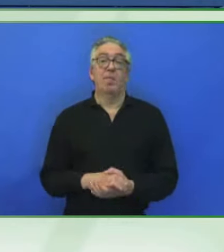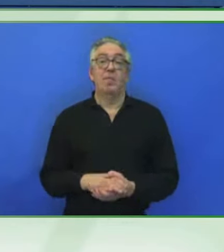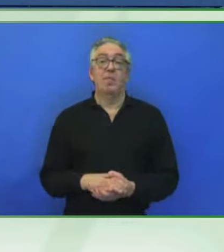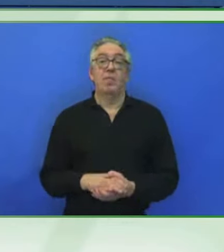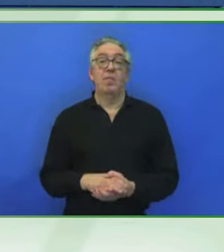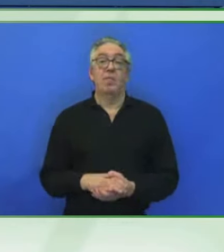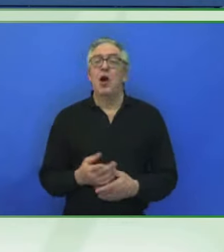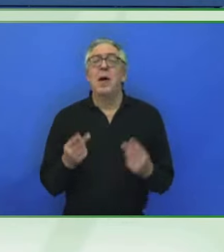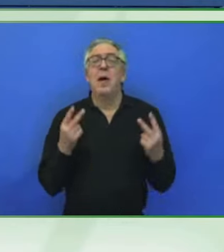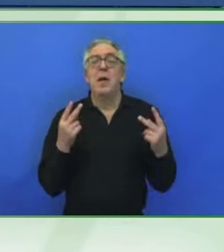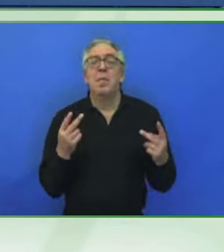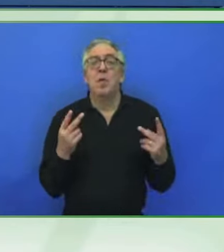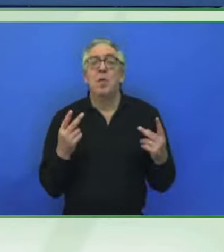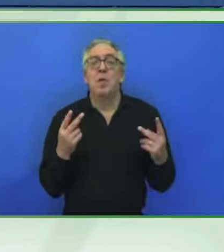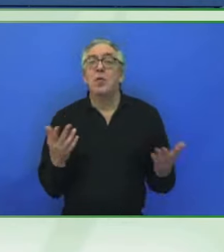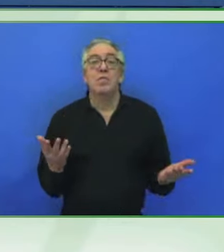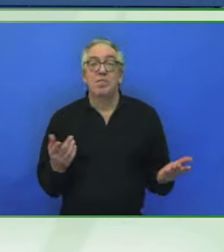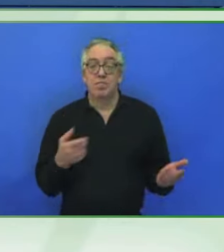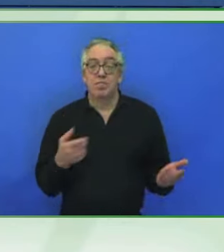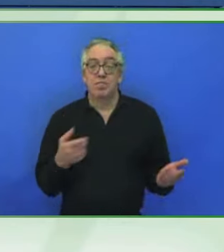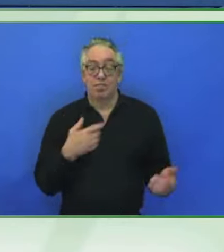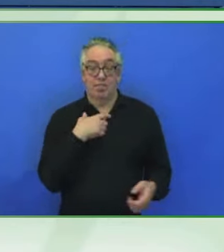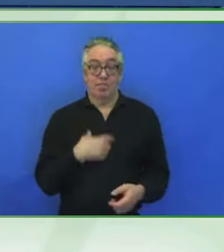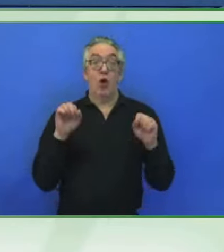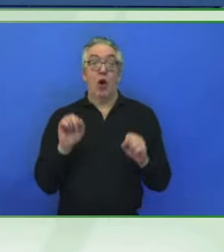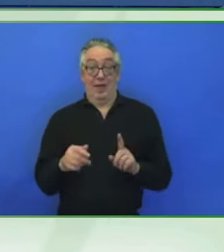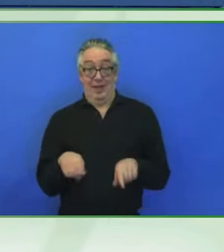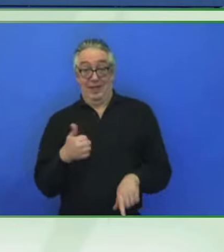possibility of sending a message to the driver